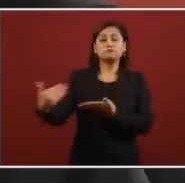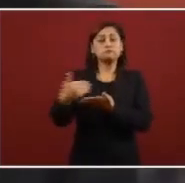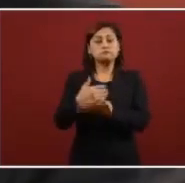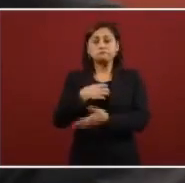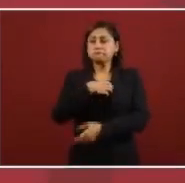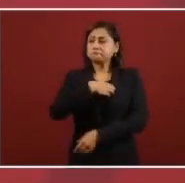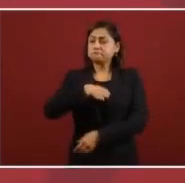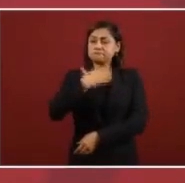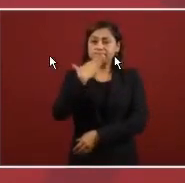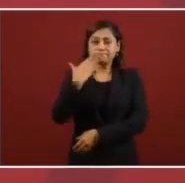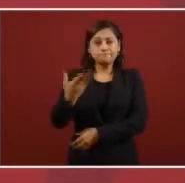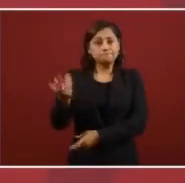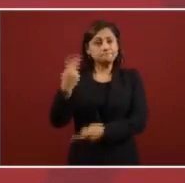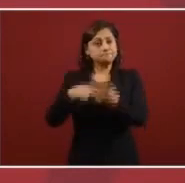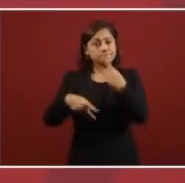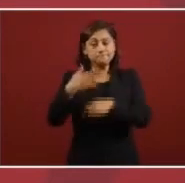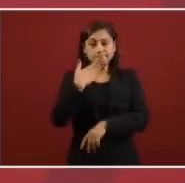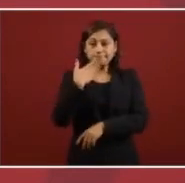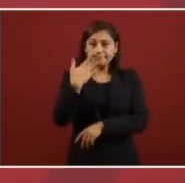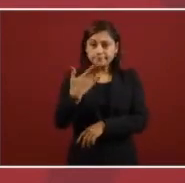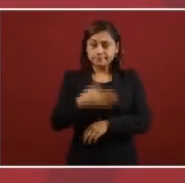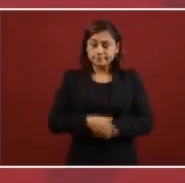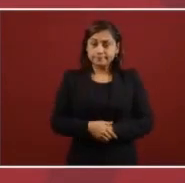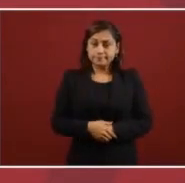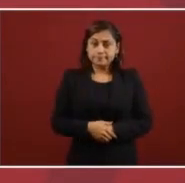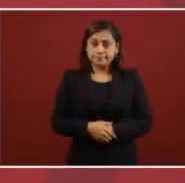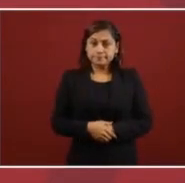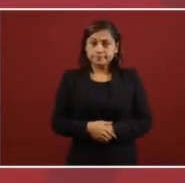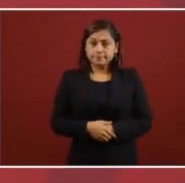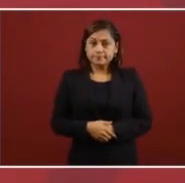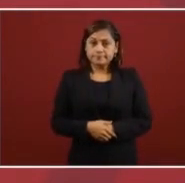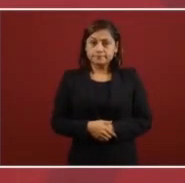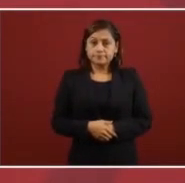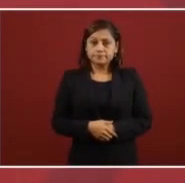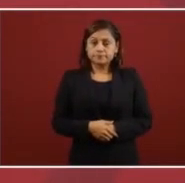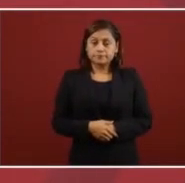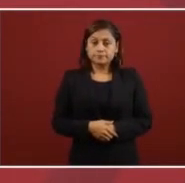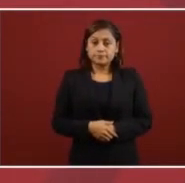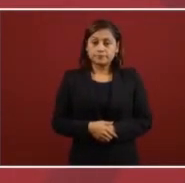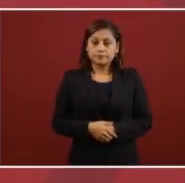we're very happy to be receiving the president.